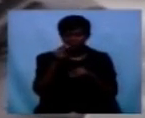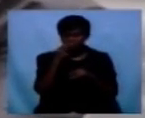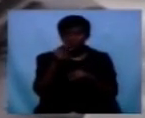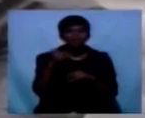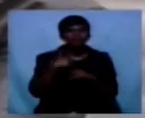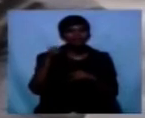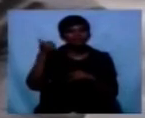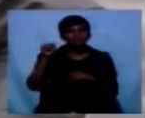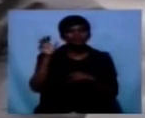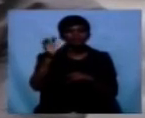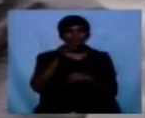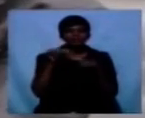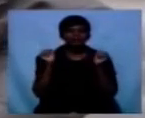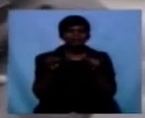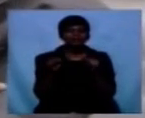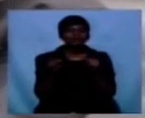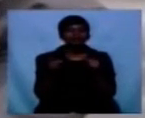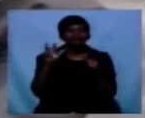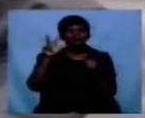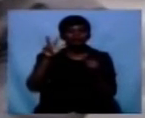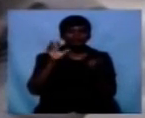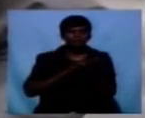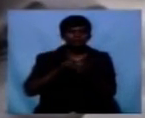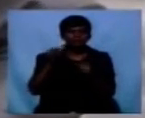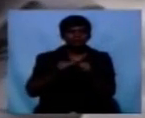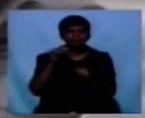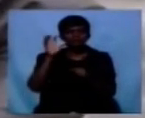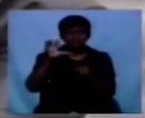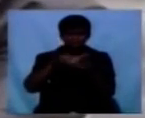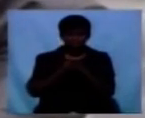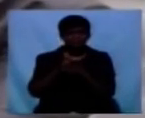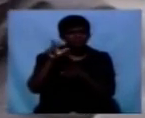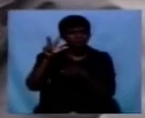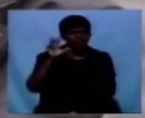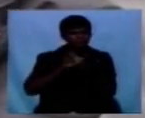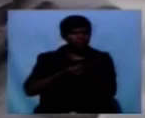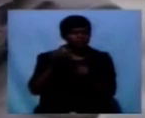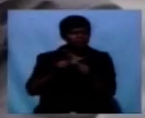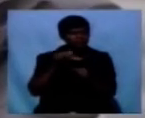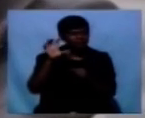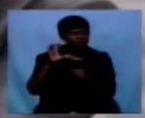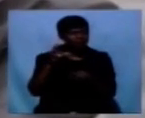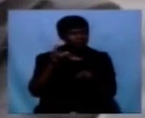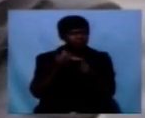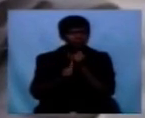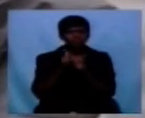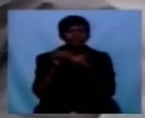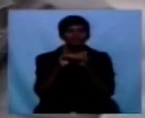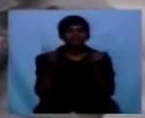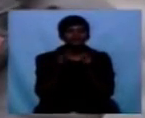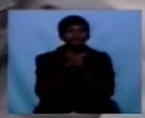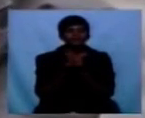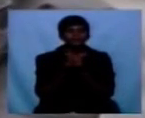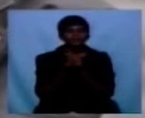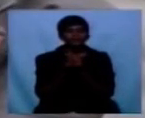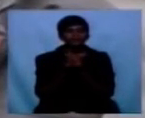provinces. We should be able to distribute 3,000 per province. How will those 3,000 per province sit in which district? So